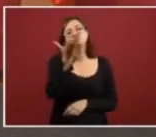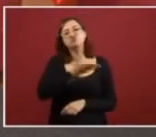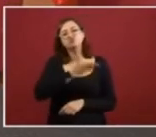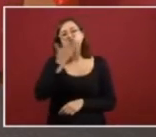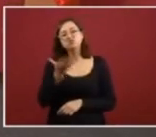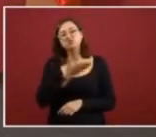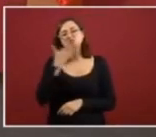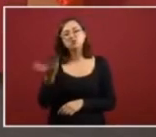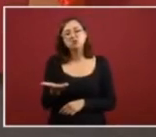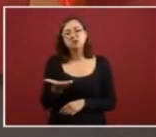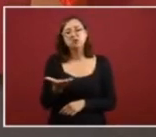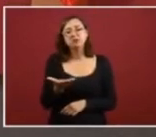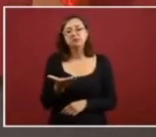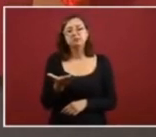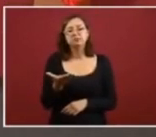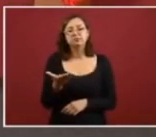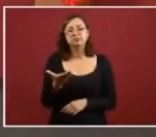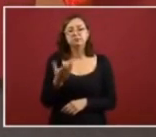Y